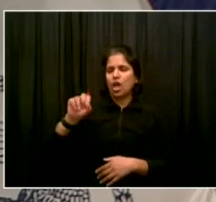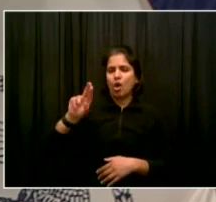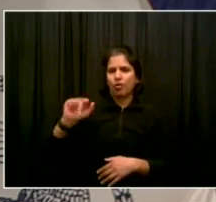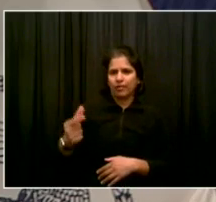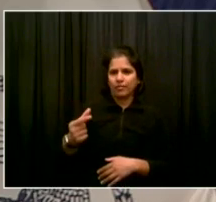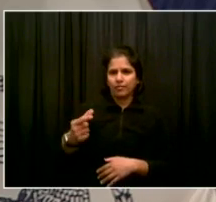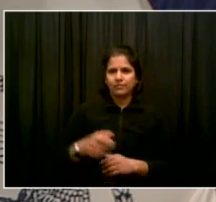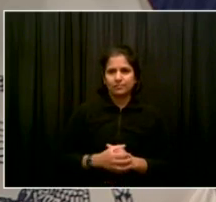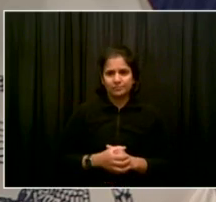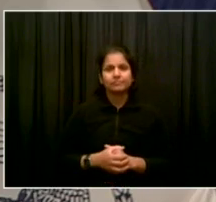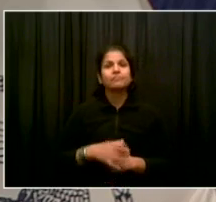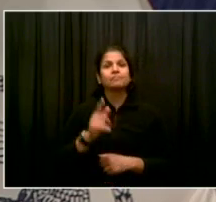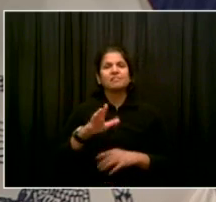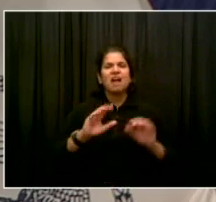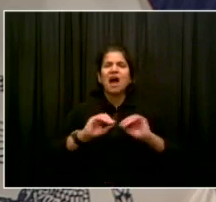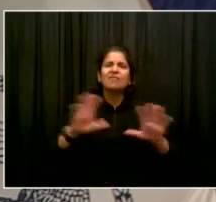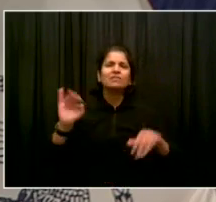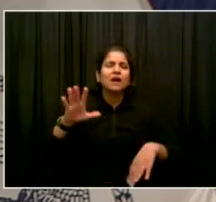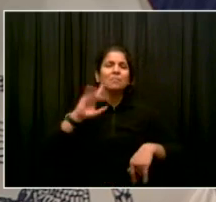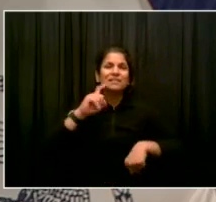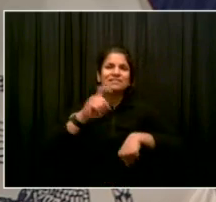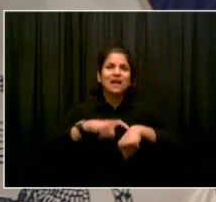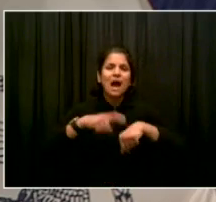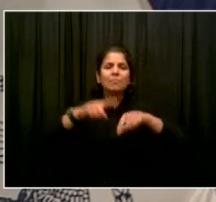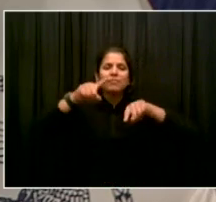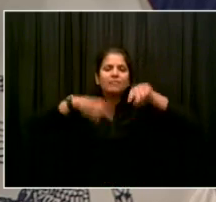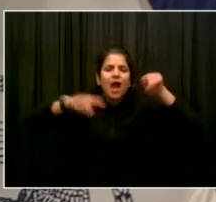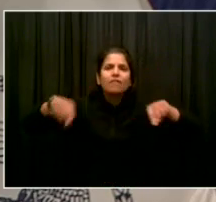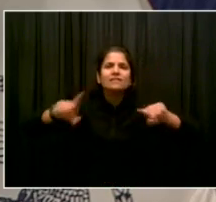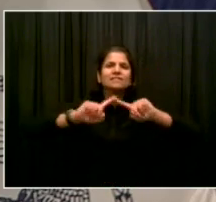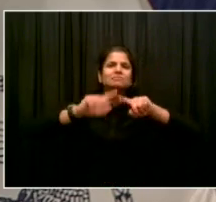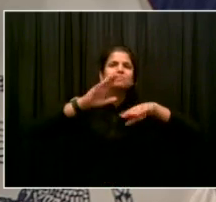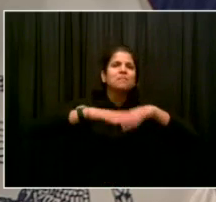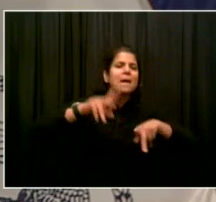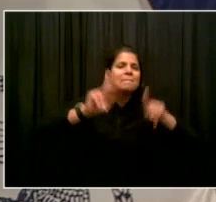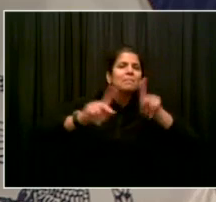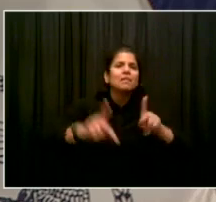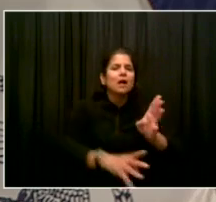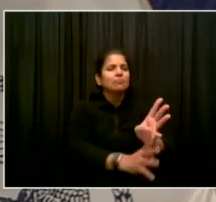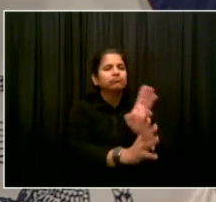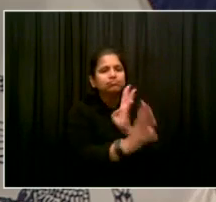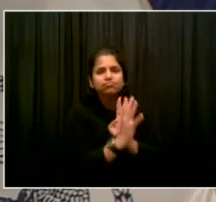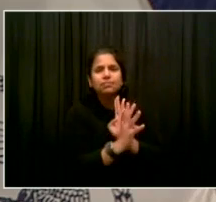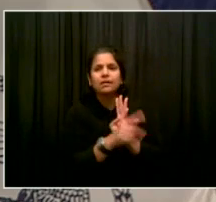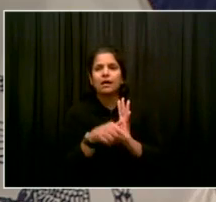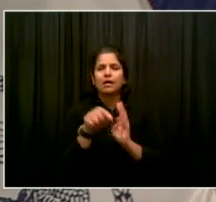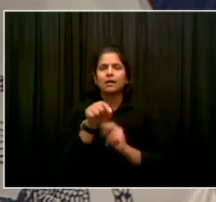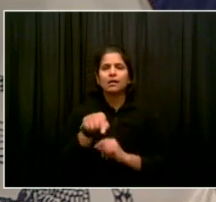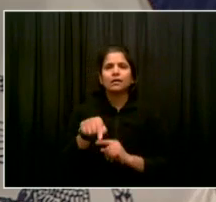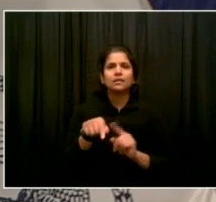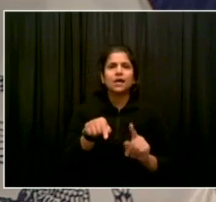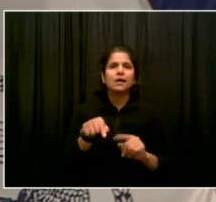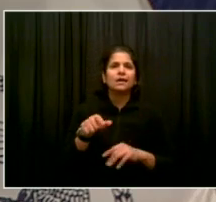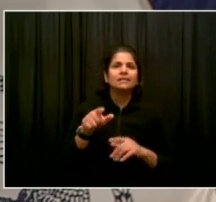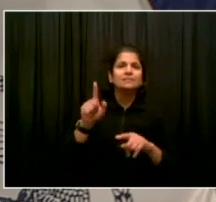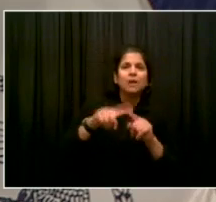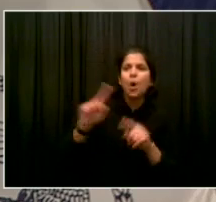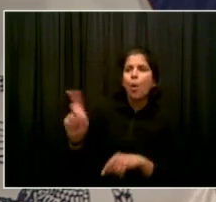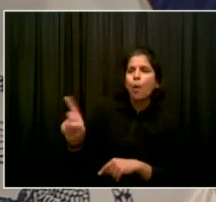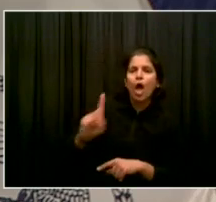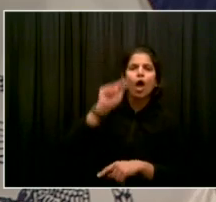on actual experience. And it also varies by location depending on demand. But what I think we can say safely